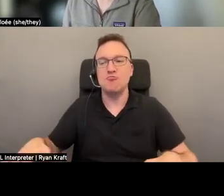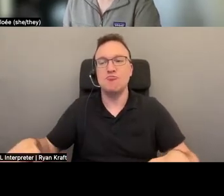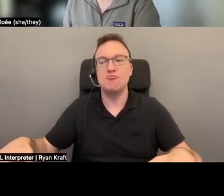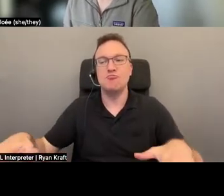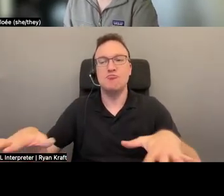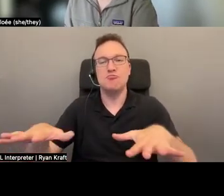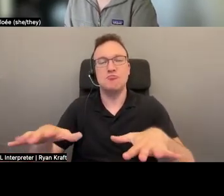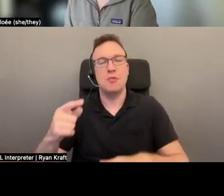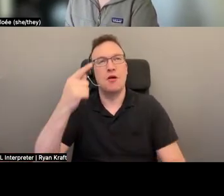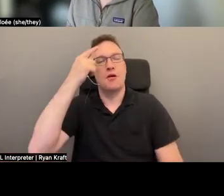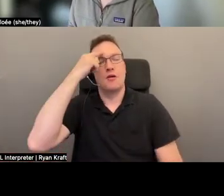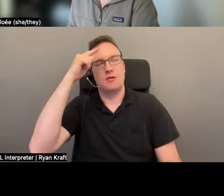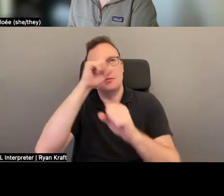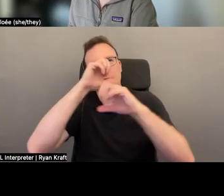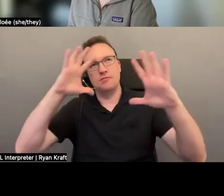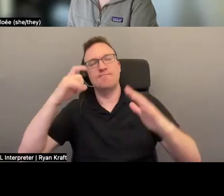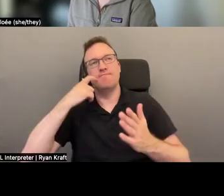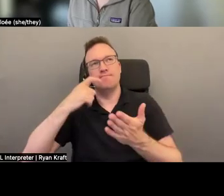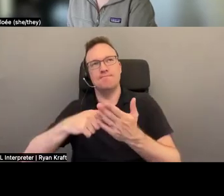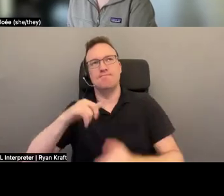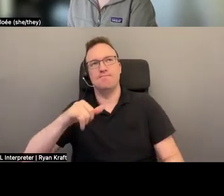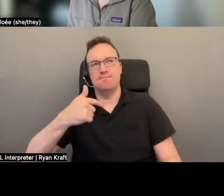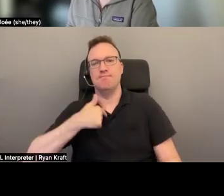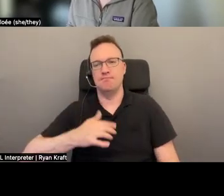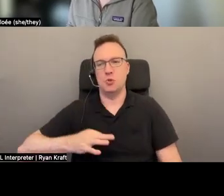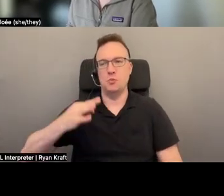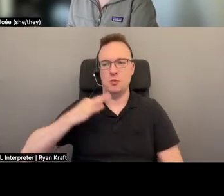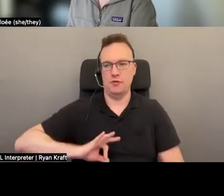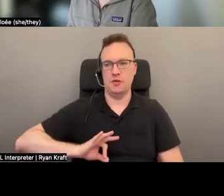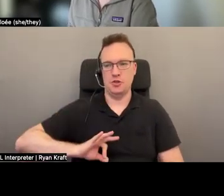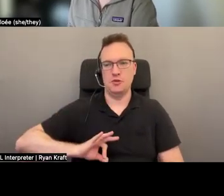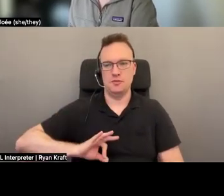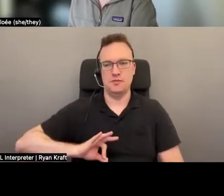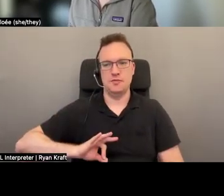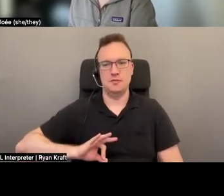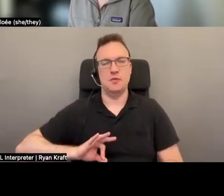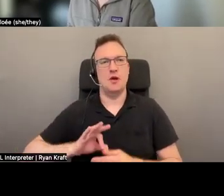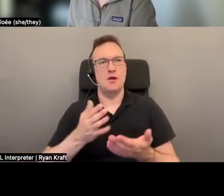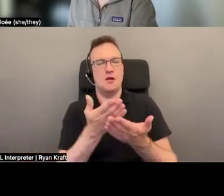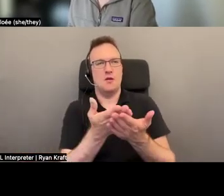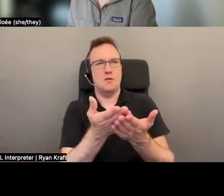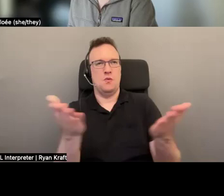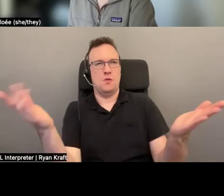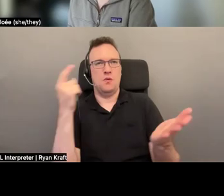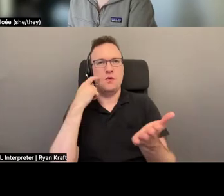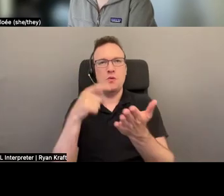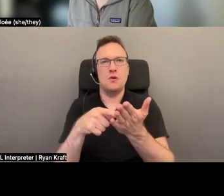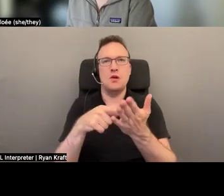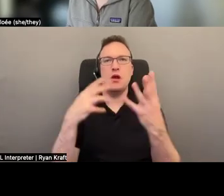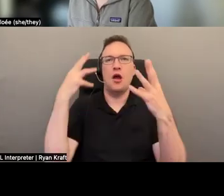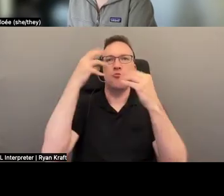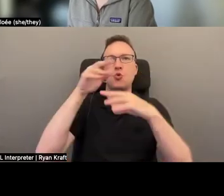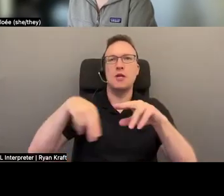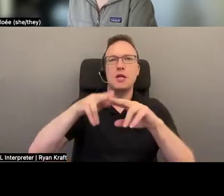I recognize my privilege to witness the